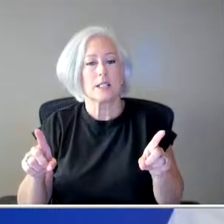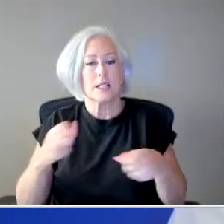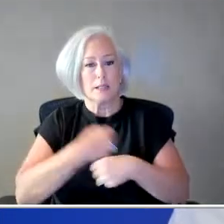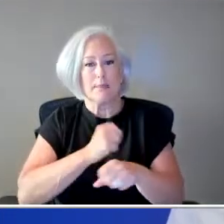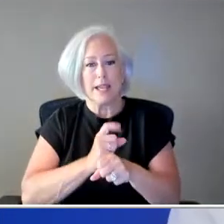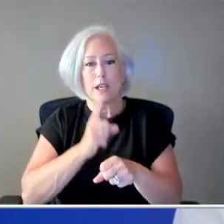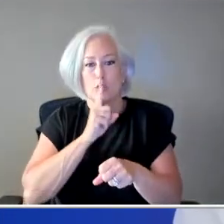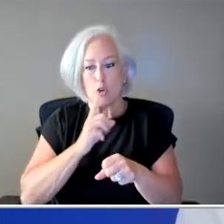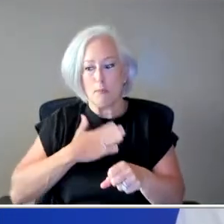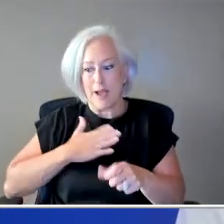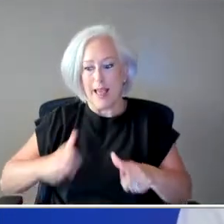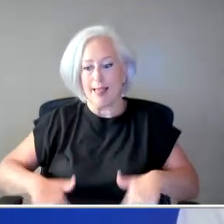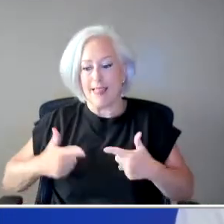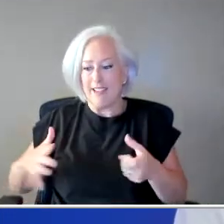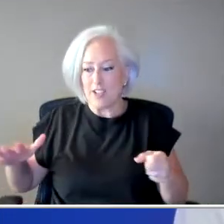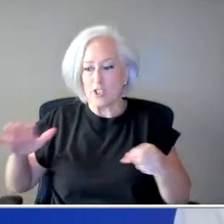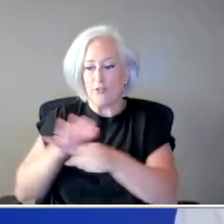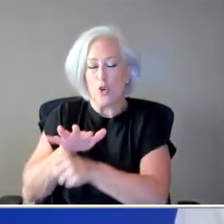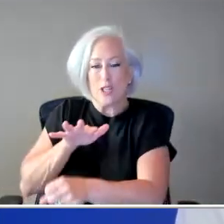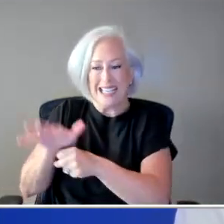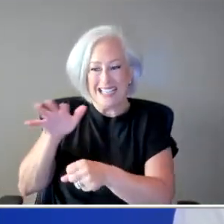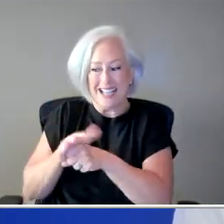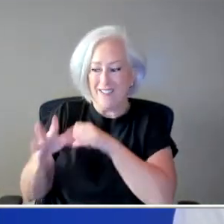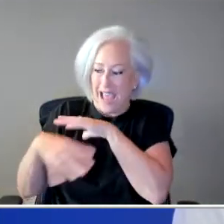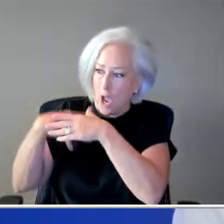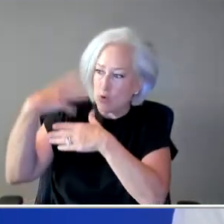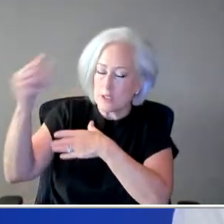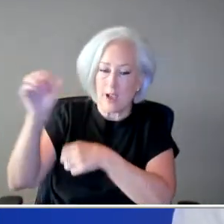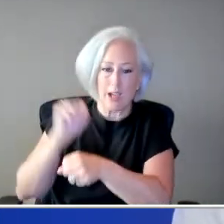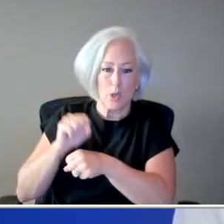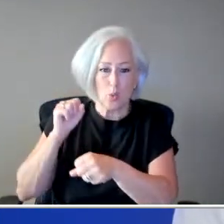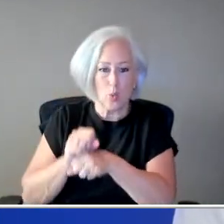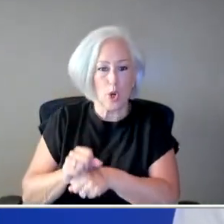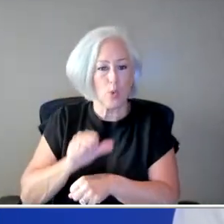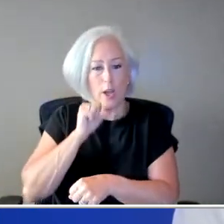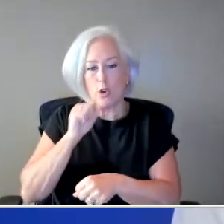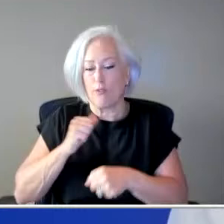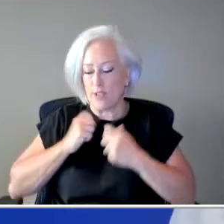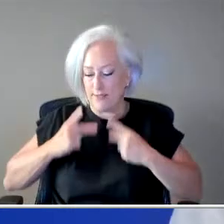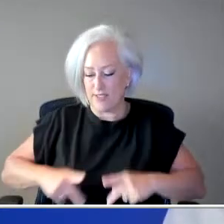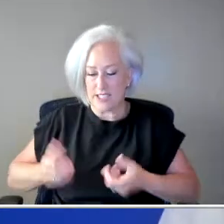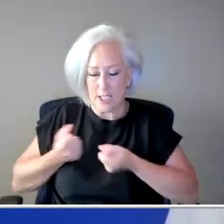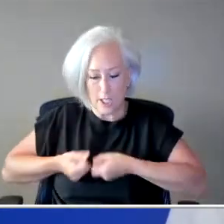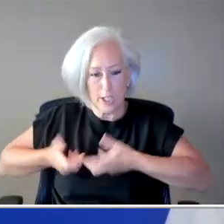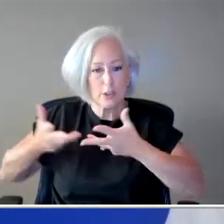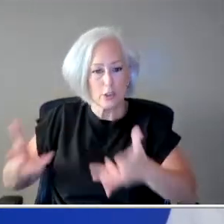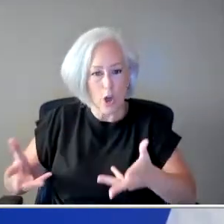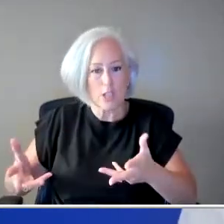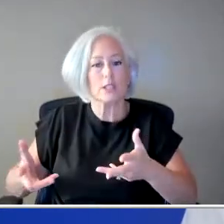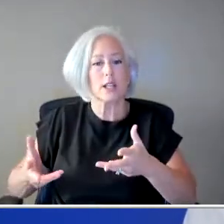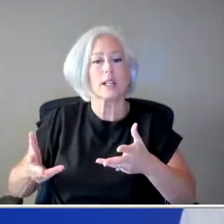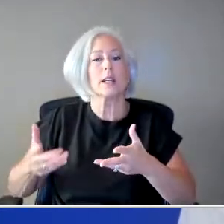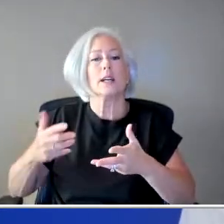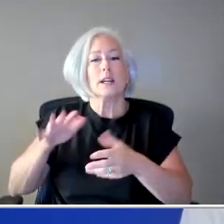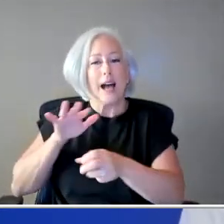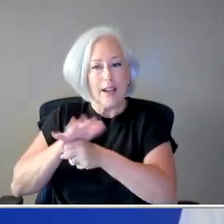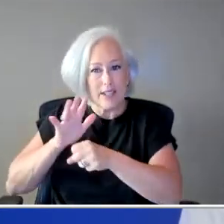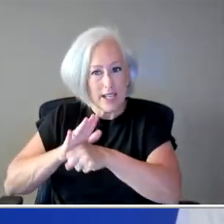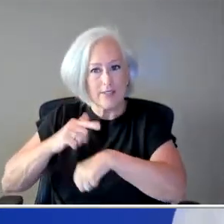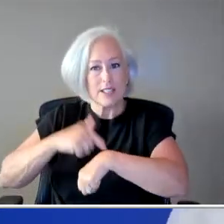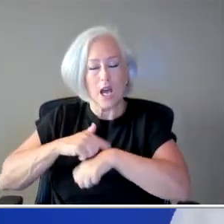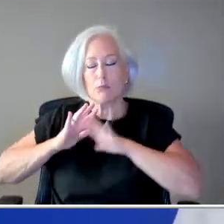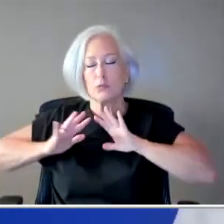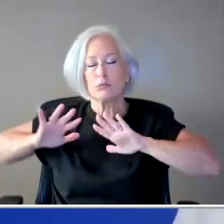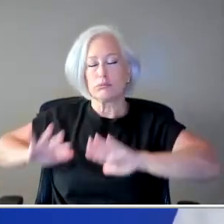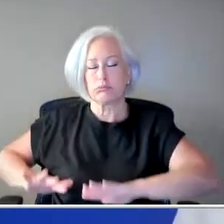from work where you're not mentally exhausted. The physical rehabilitation that you need has a chance to take place. I think